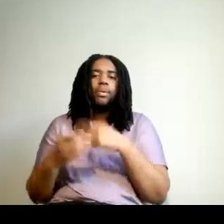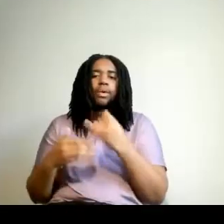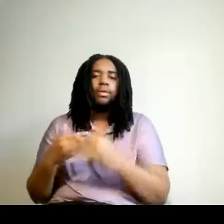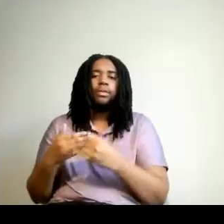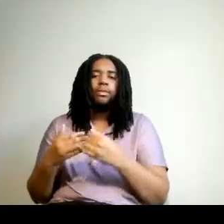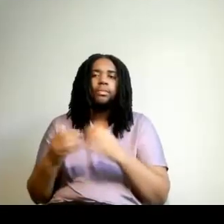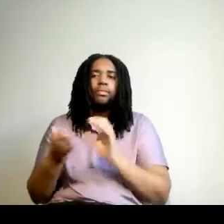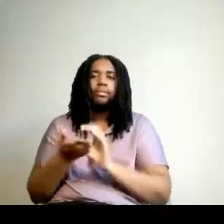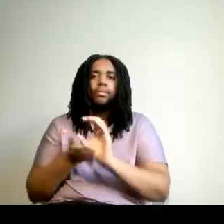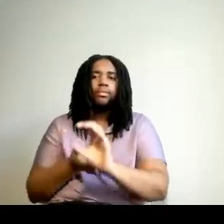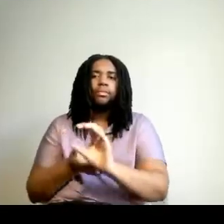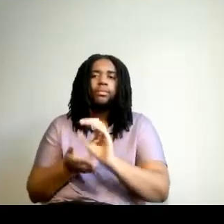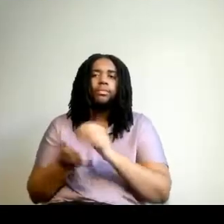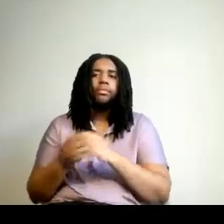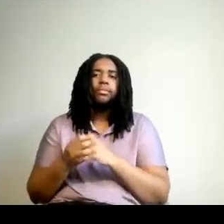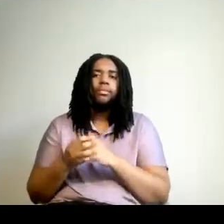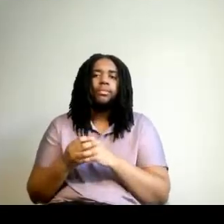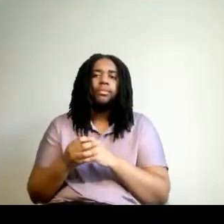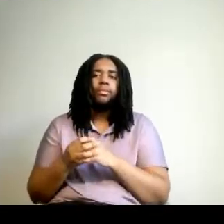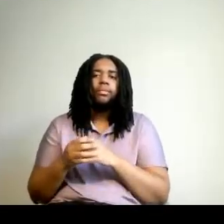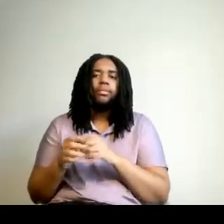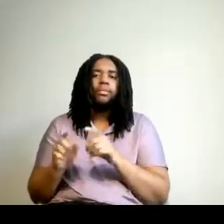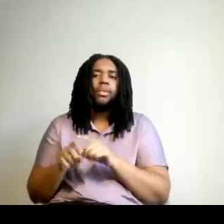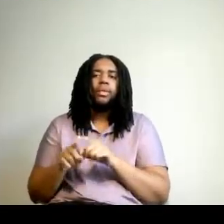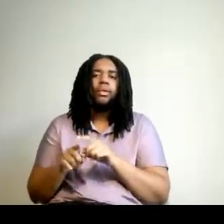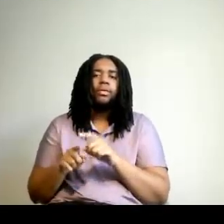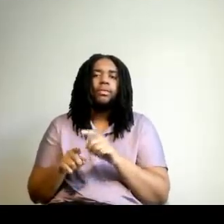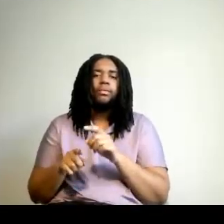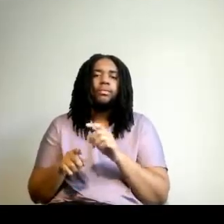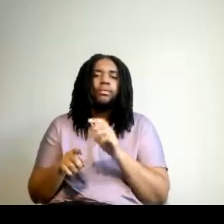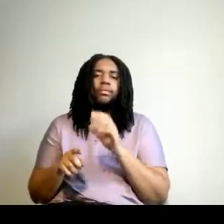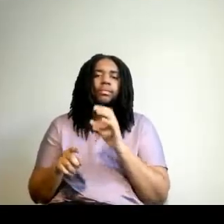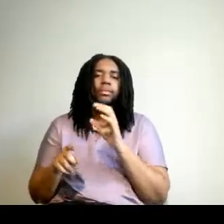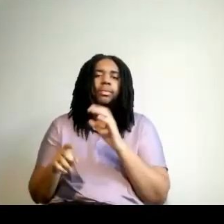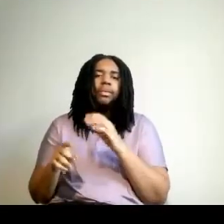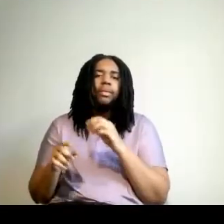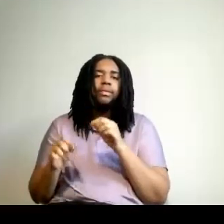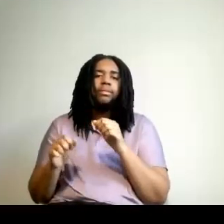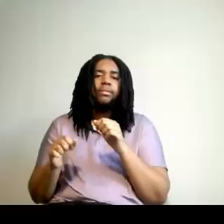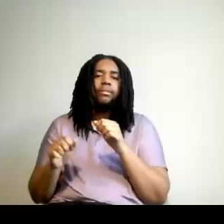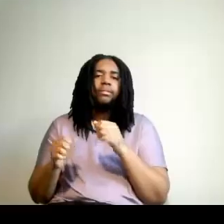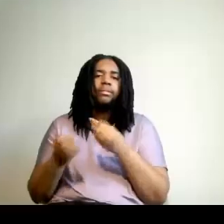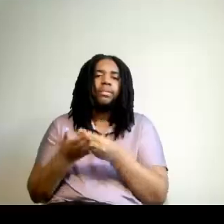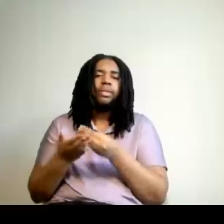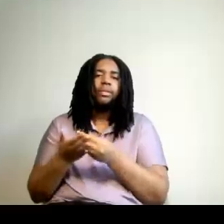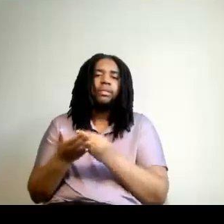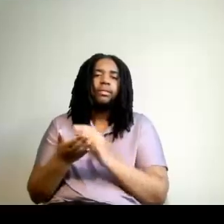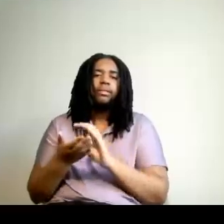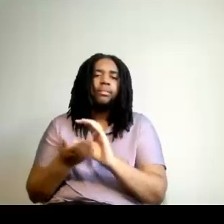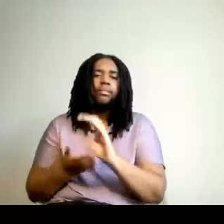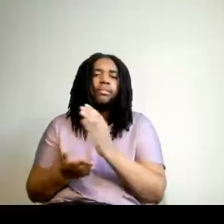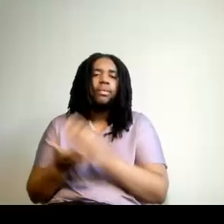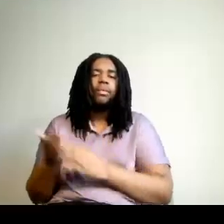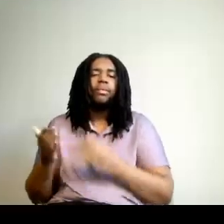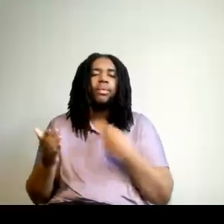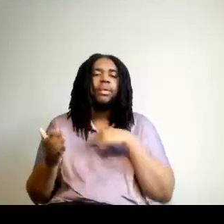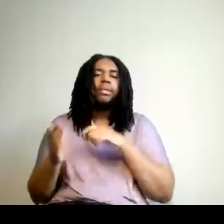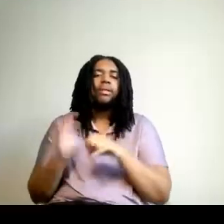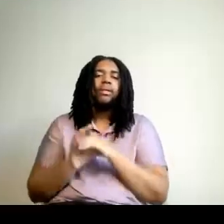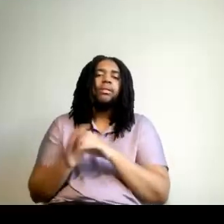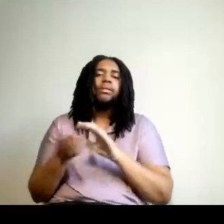funding. And then also looking at that funding factor, that we can identify communities